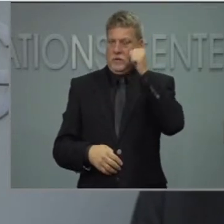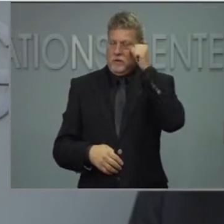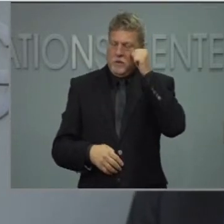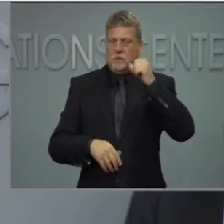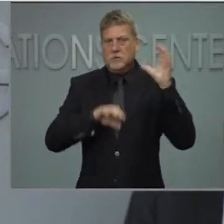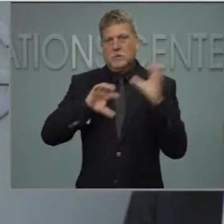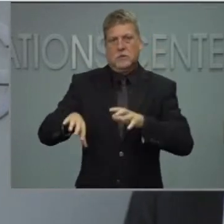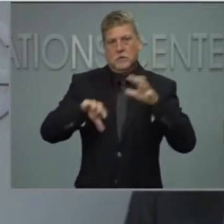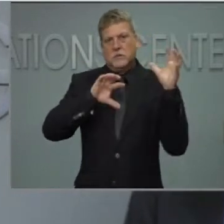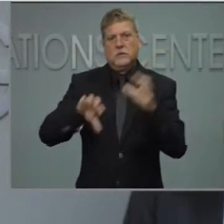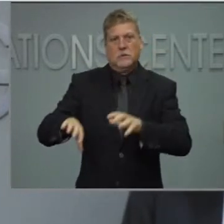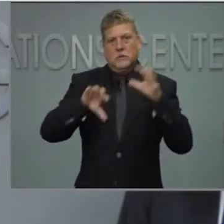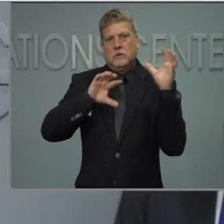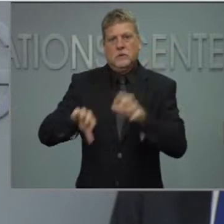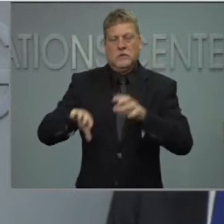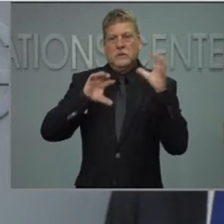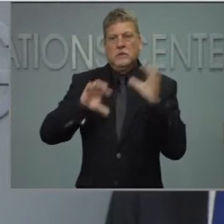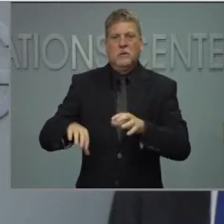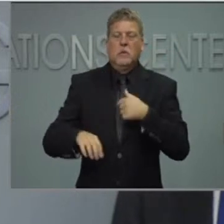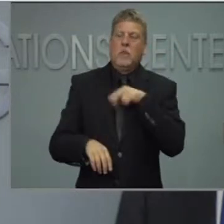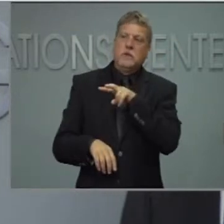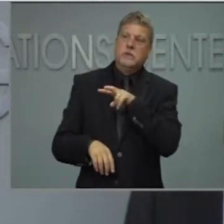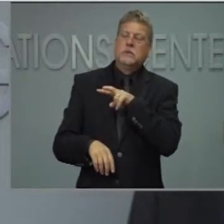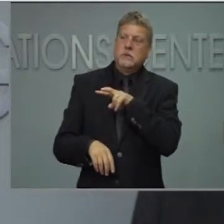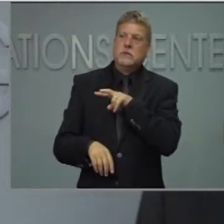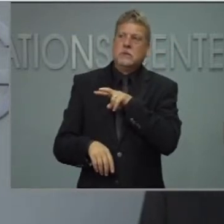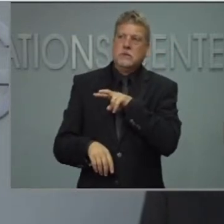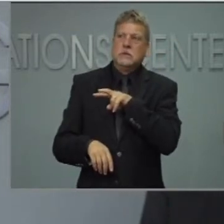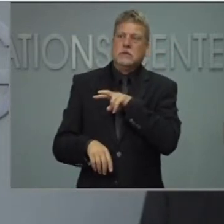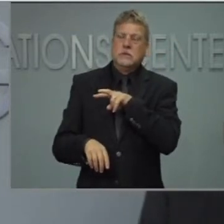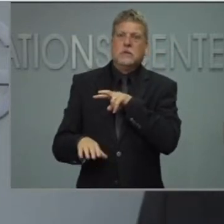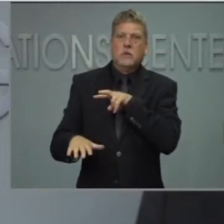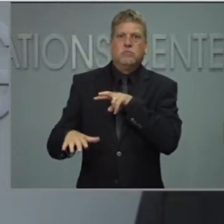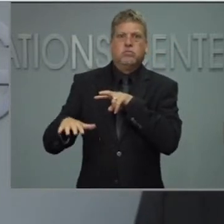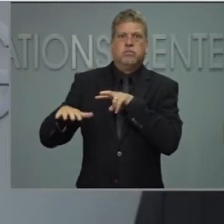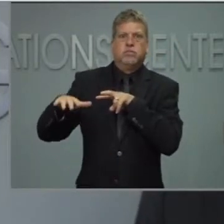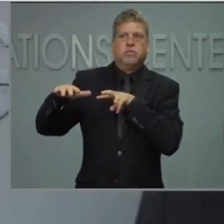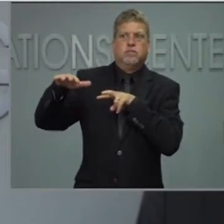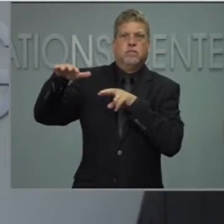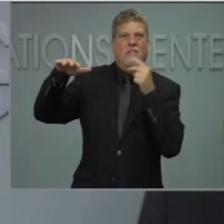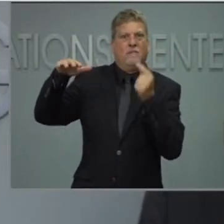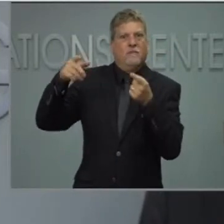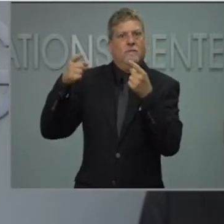rise very quickly and caused some of what you mentioned with some of the